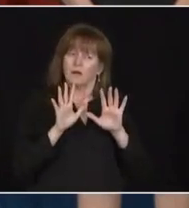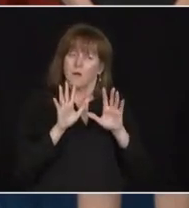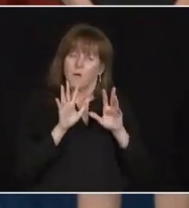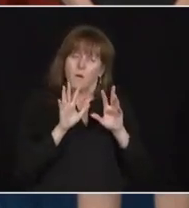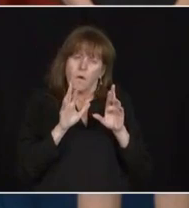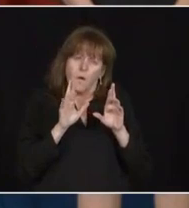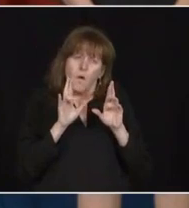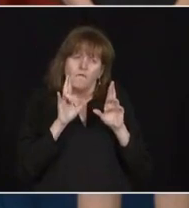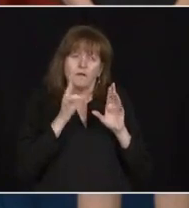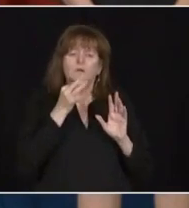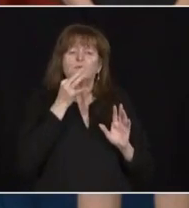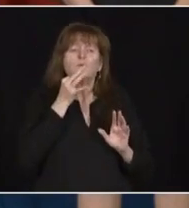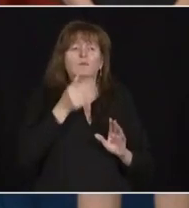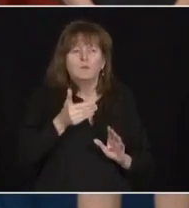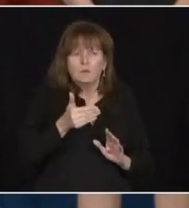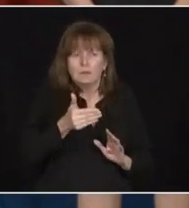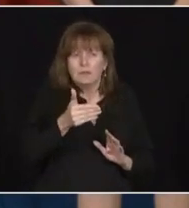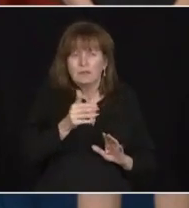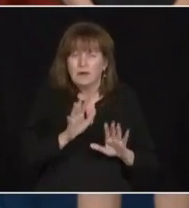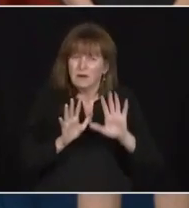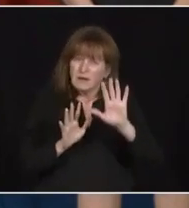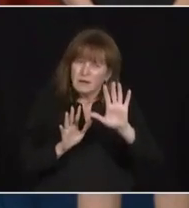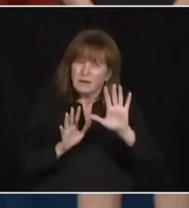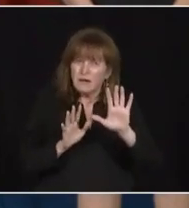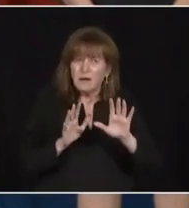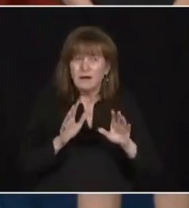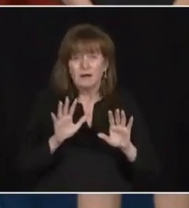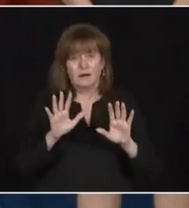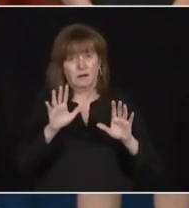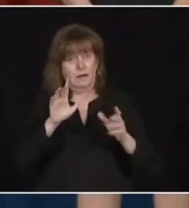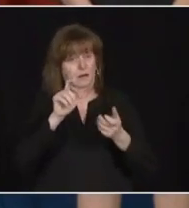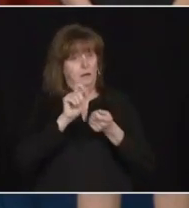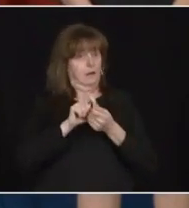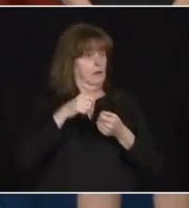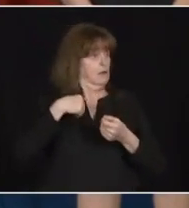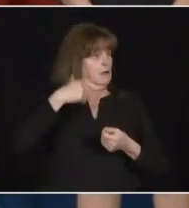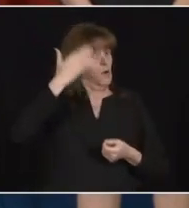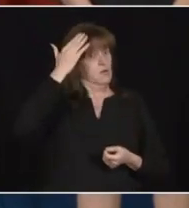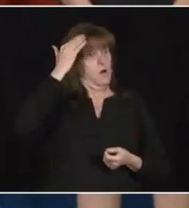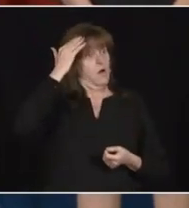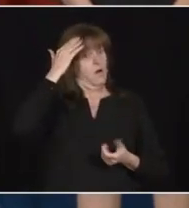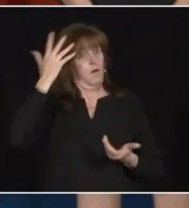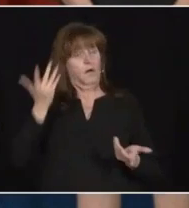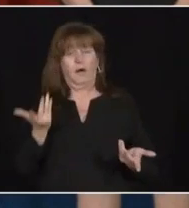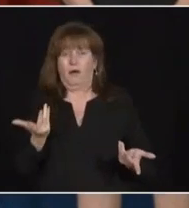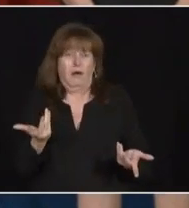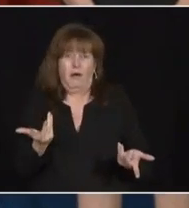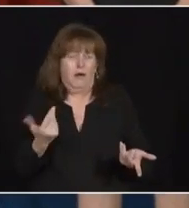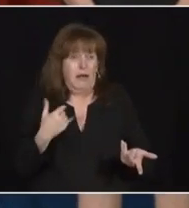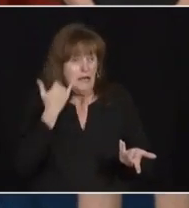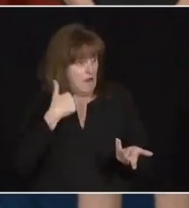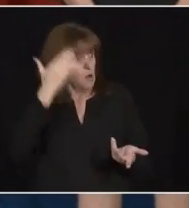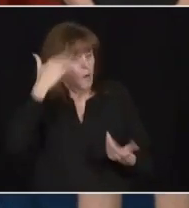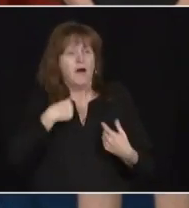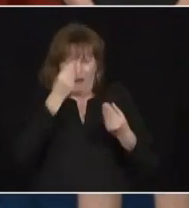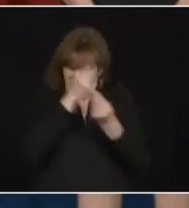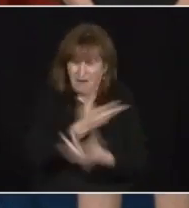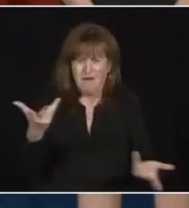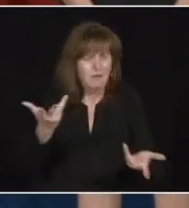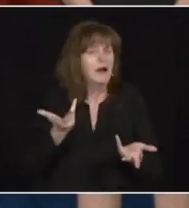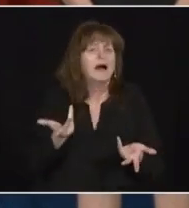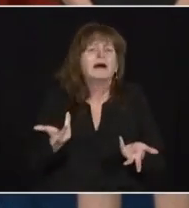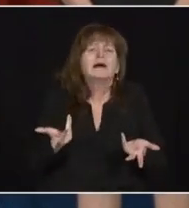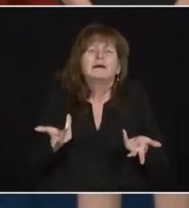later. Again, Haley, if I knew the exact date, honestly, I'd be telling you in 10 seconds up here. But none of us really